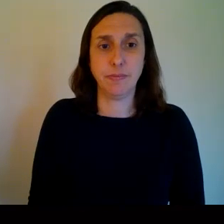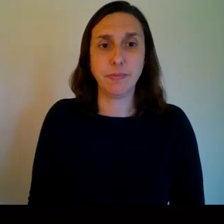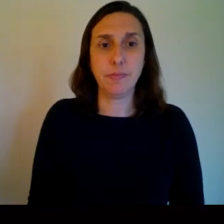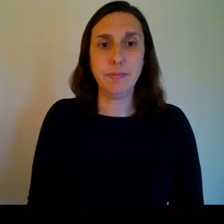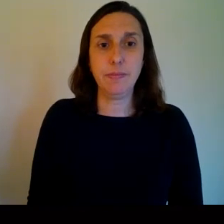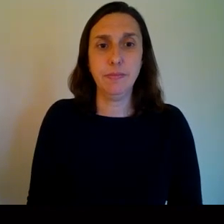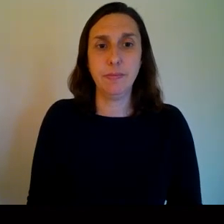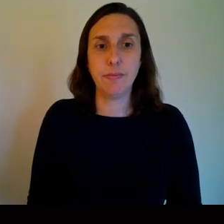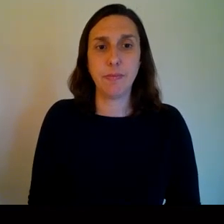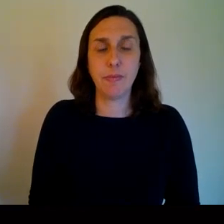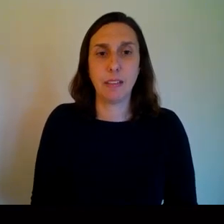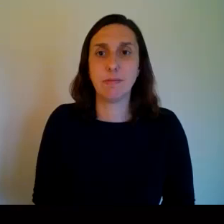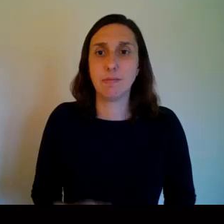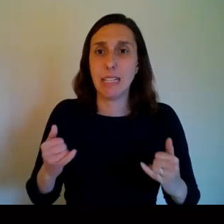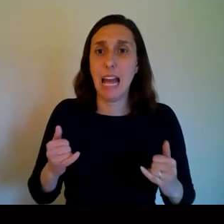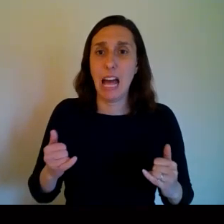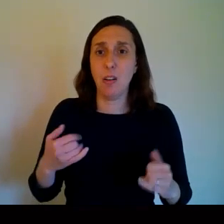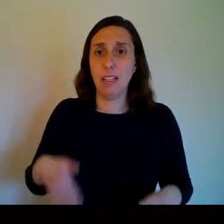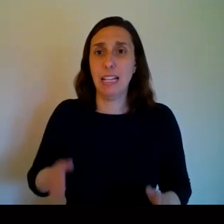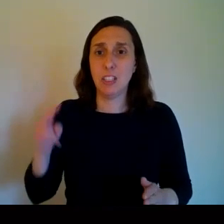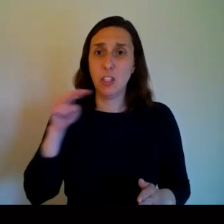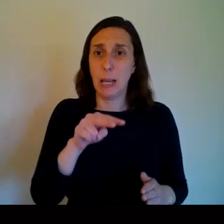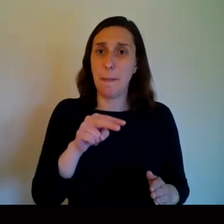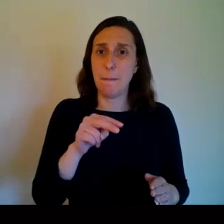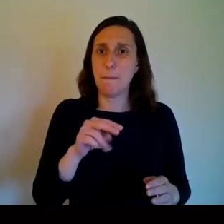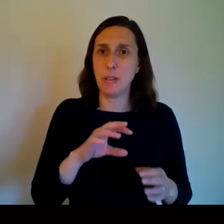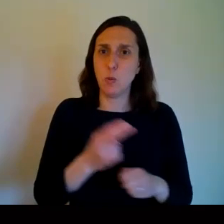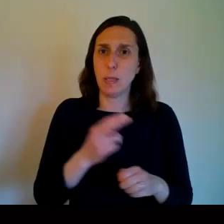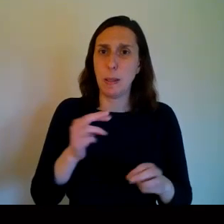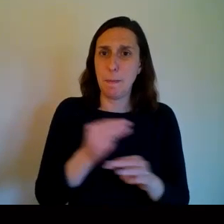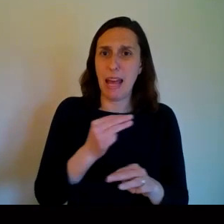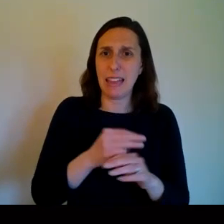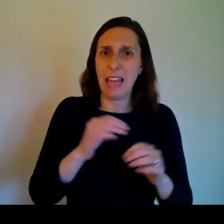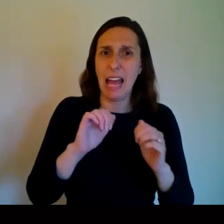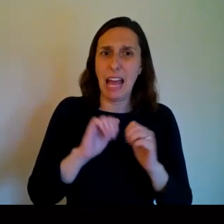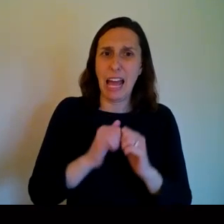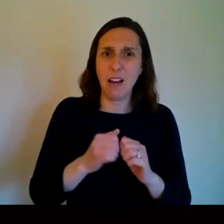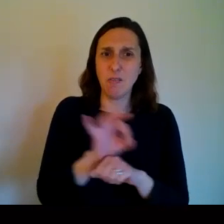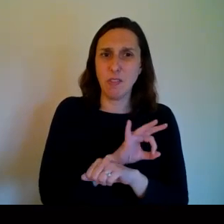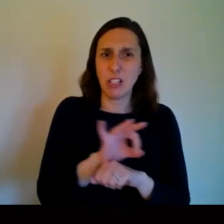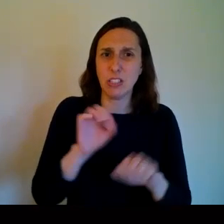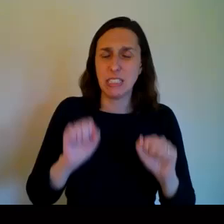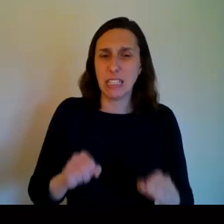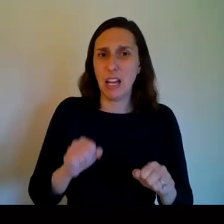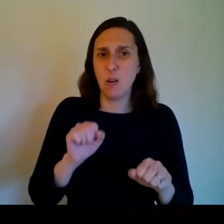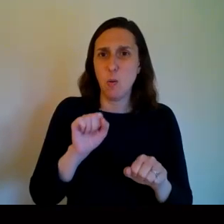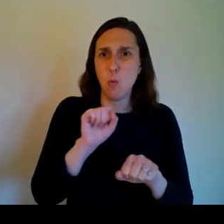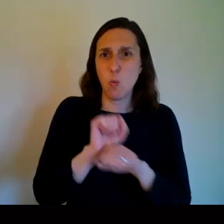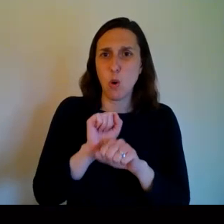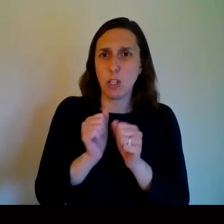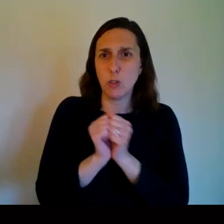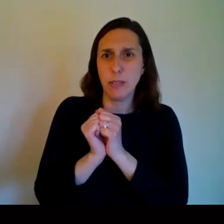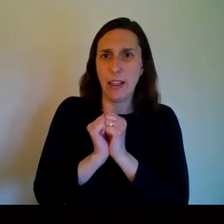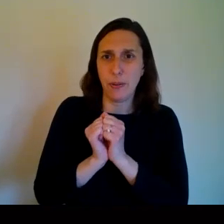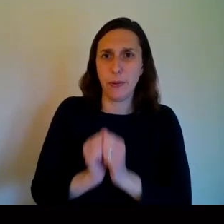now mathematically how functions can work and how they work together. So